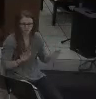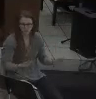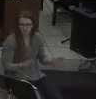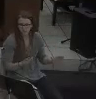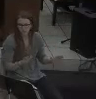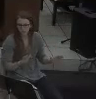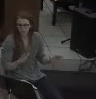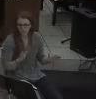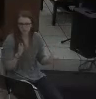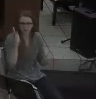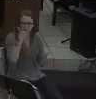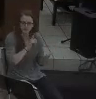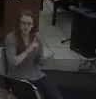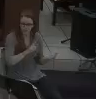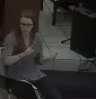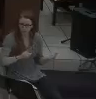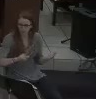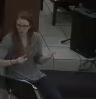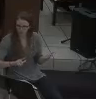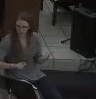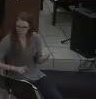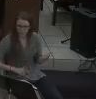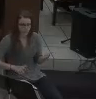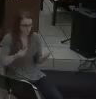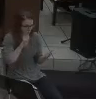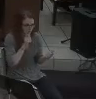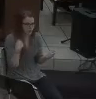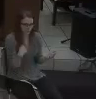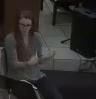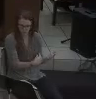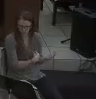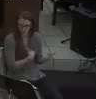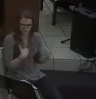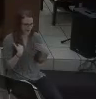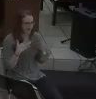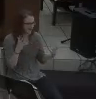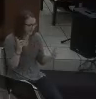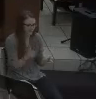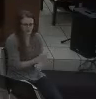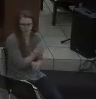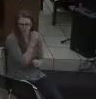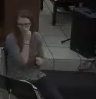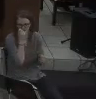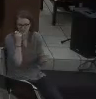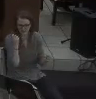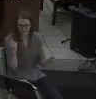Great is the Lord in whom we have the victory,